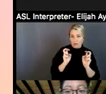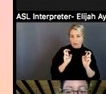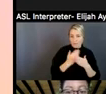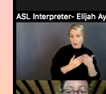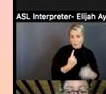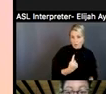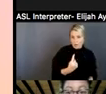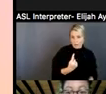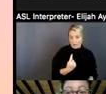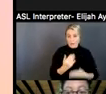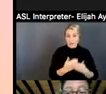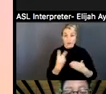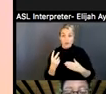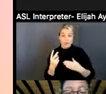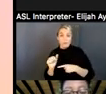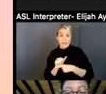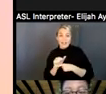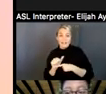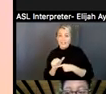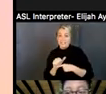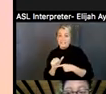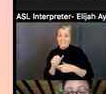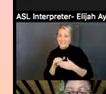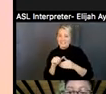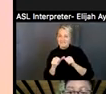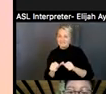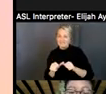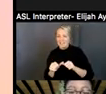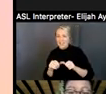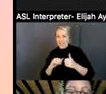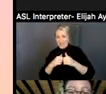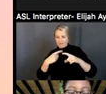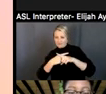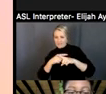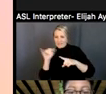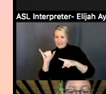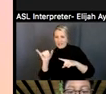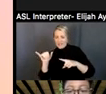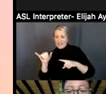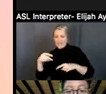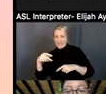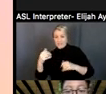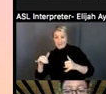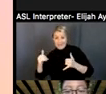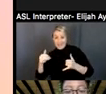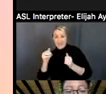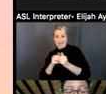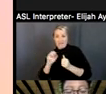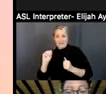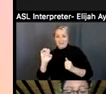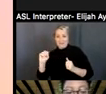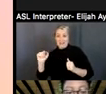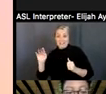is the practice space that continues framing conflict as play with Meenadchi, and it's happening on September